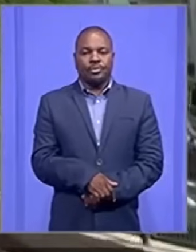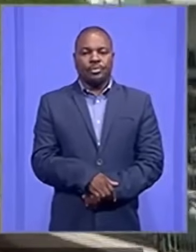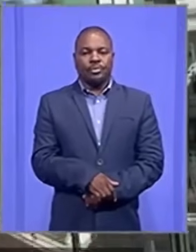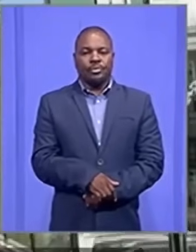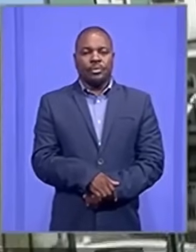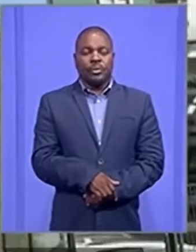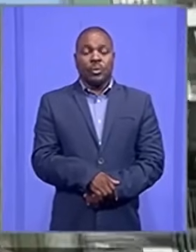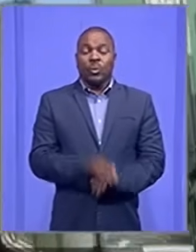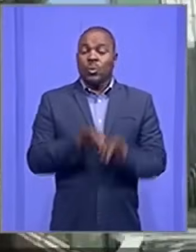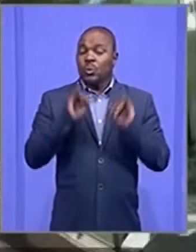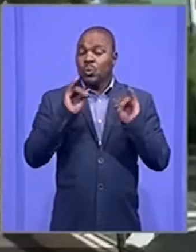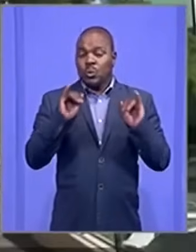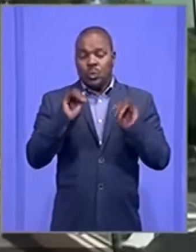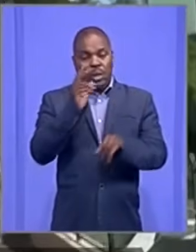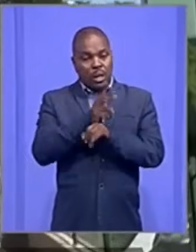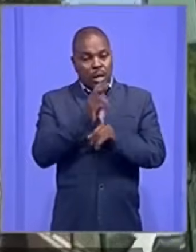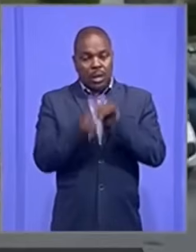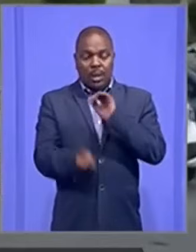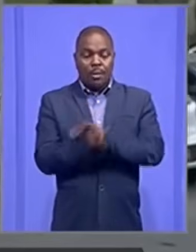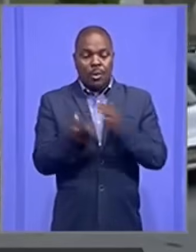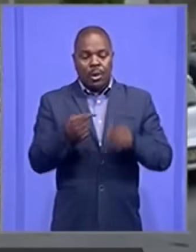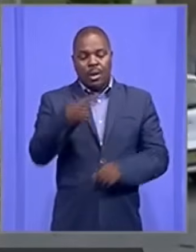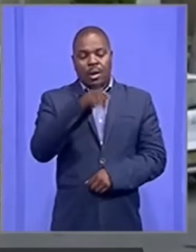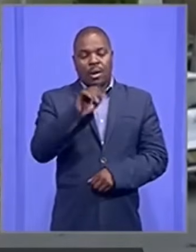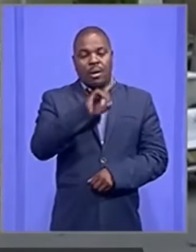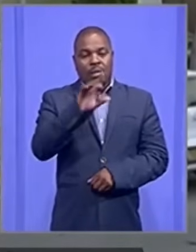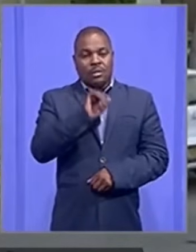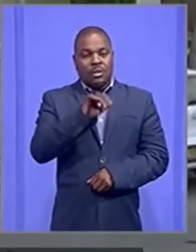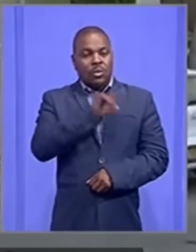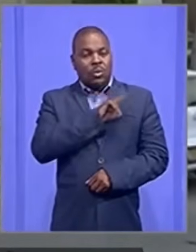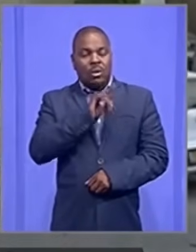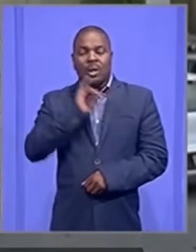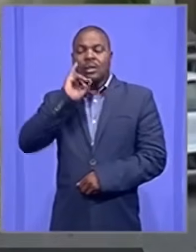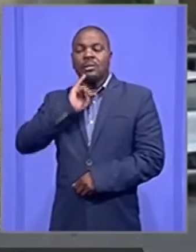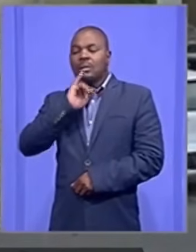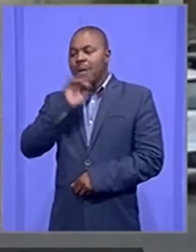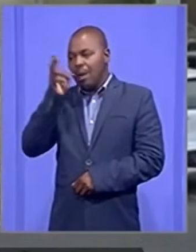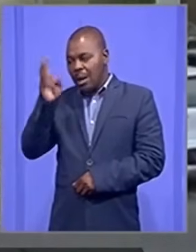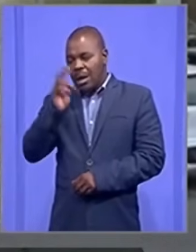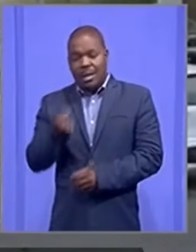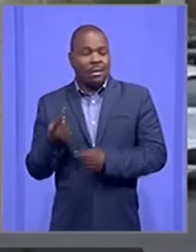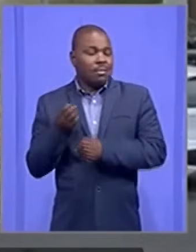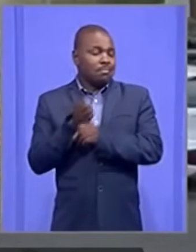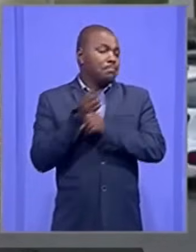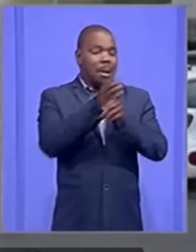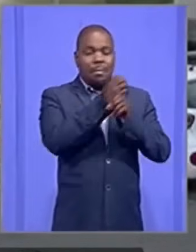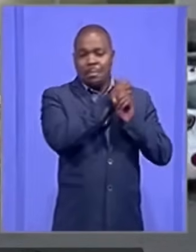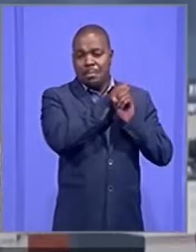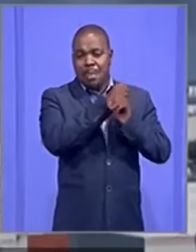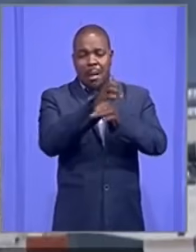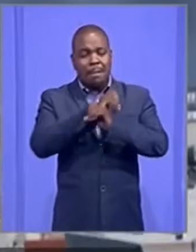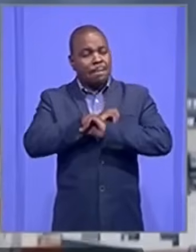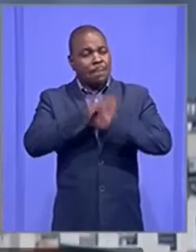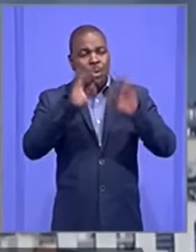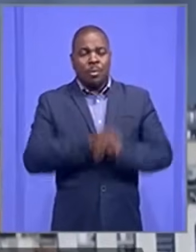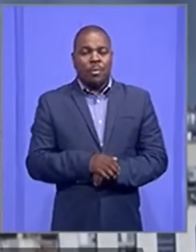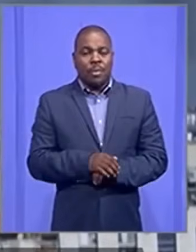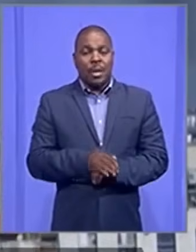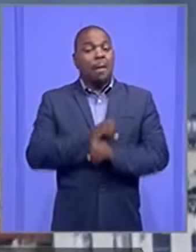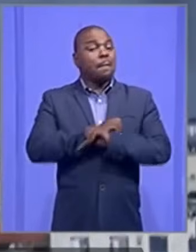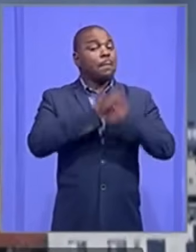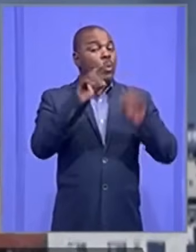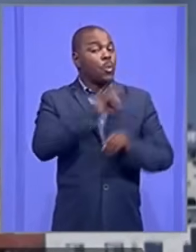Go bile le masetlapelo a mangwe a ka Gaza bjalo ka ga Iseraele e thomile tlhaselo ye nngwe ya dipomo. Ditlhaselo tša ga bjale di tsošitšwe ke